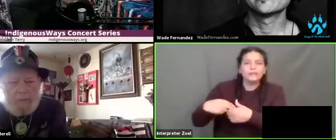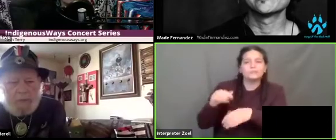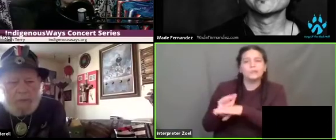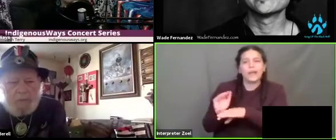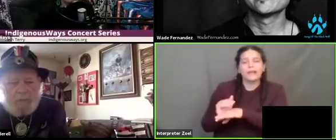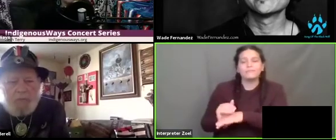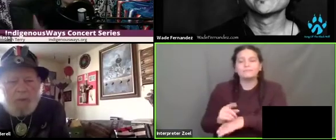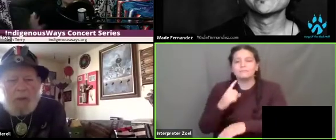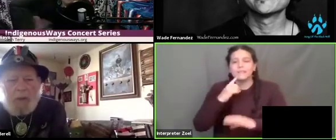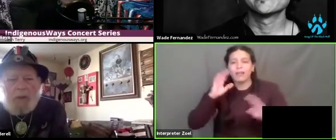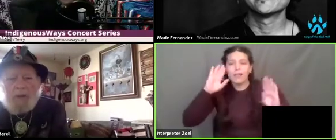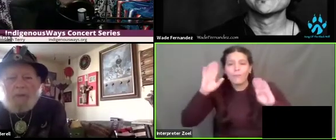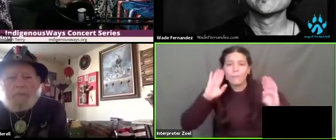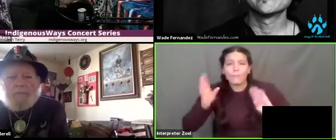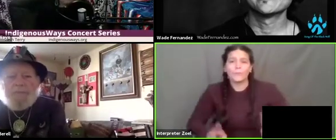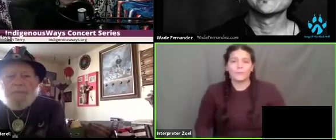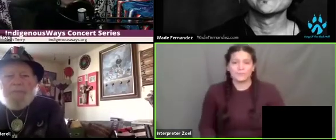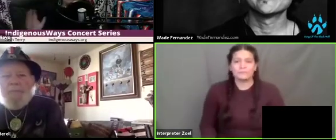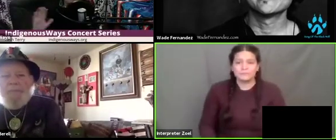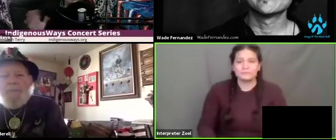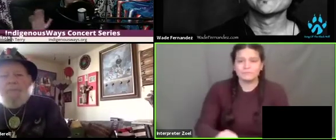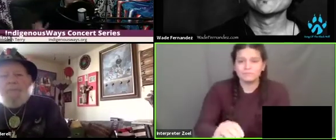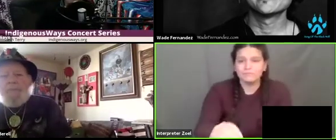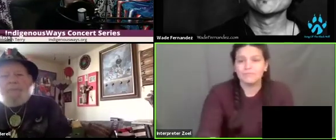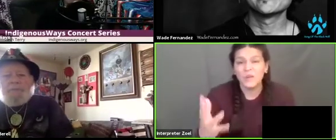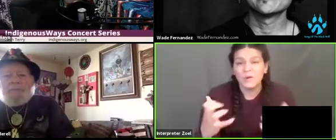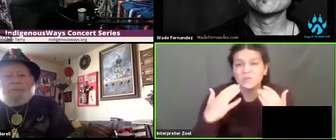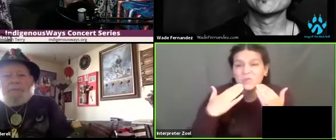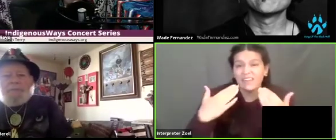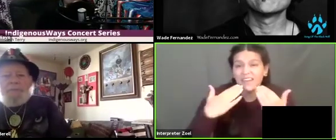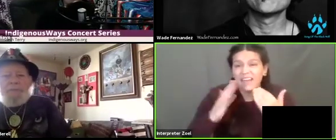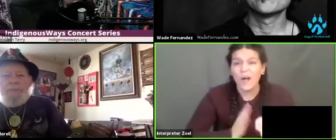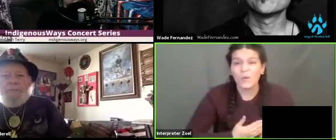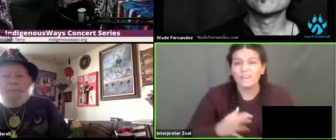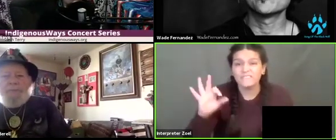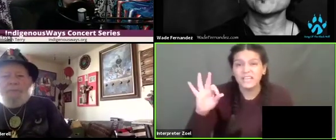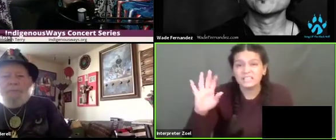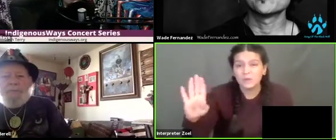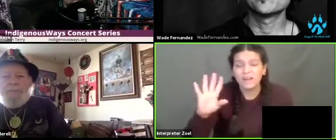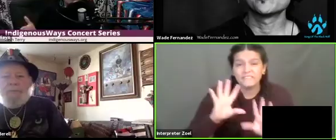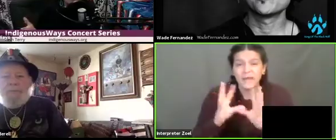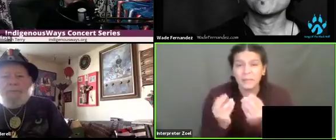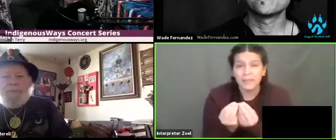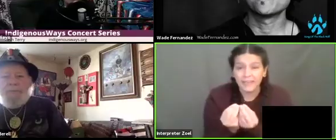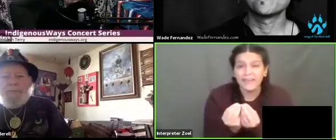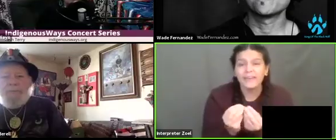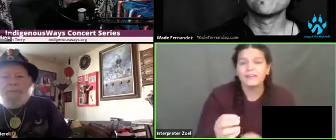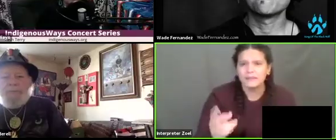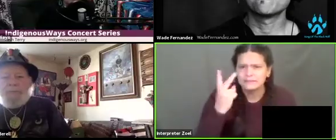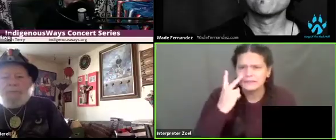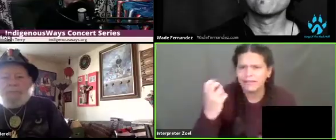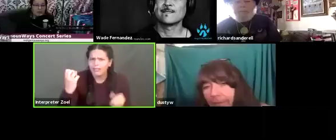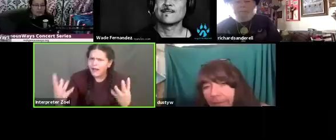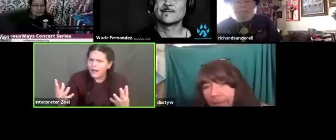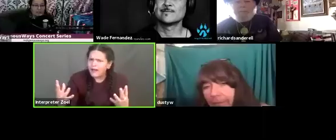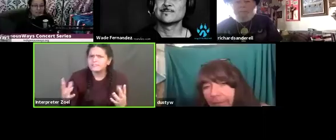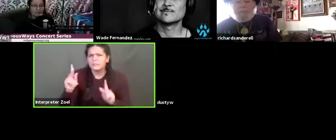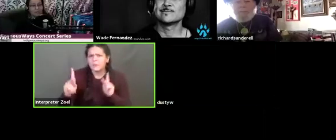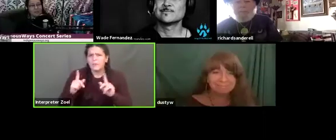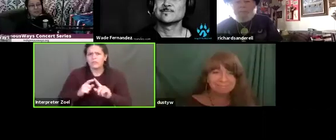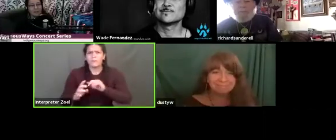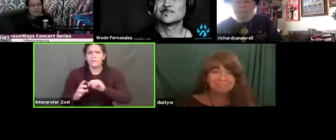hello. And I'd like to thank all of our Facebook family out there. I see a lot of relatives from the Navajo